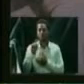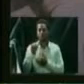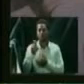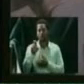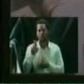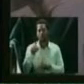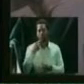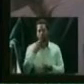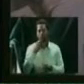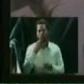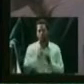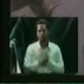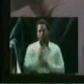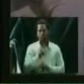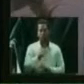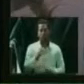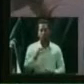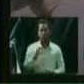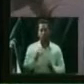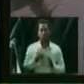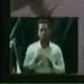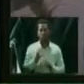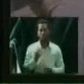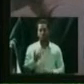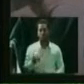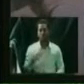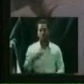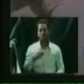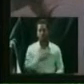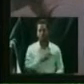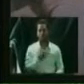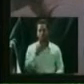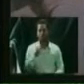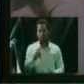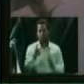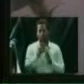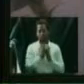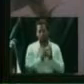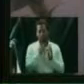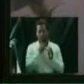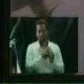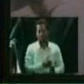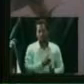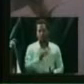Board of Education and the County Commission. This is in direct violation of Tennessee Code Annotated